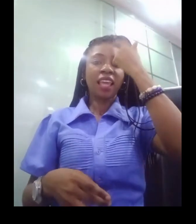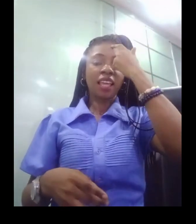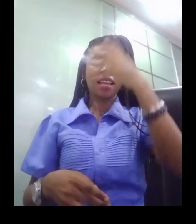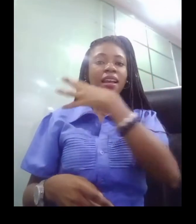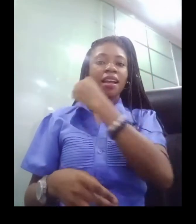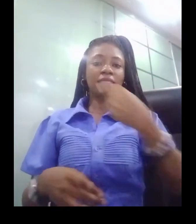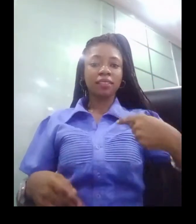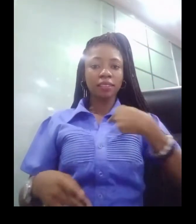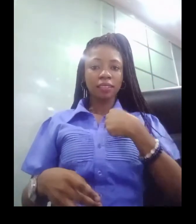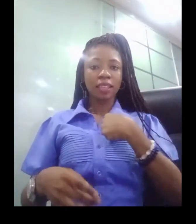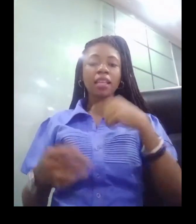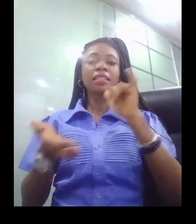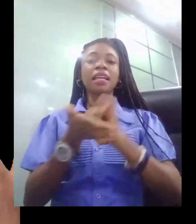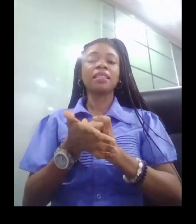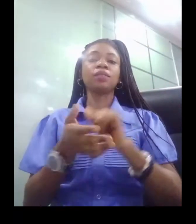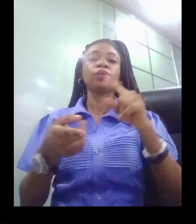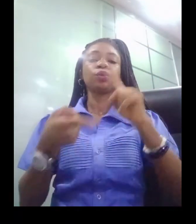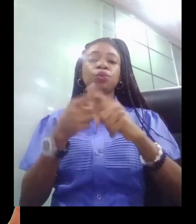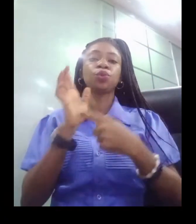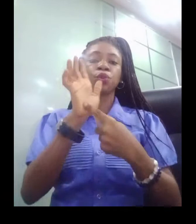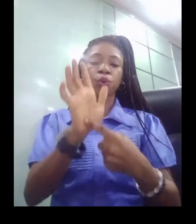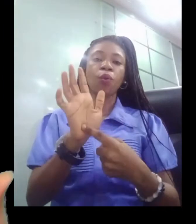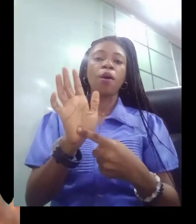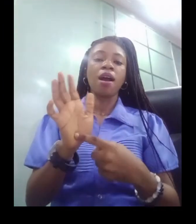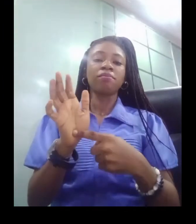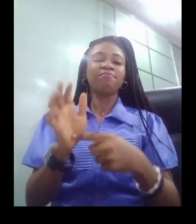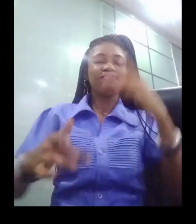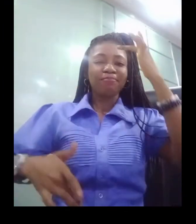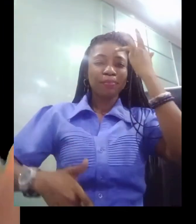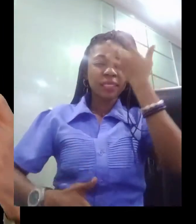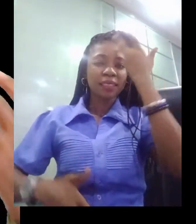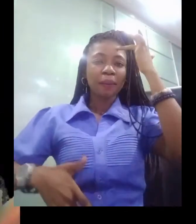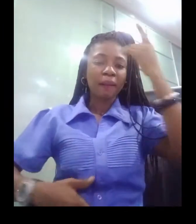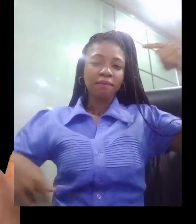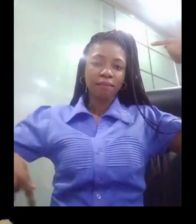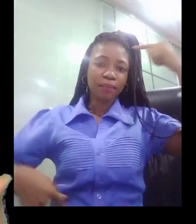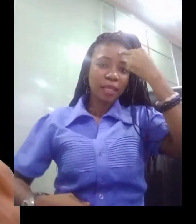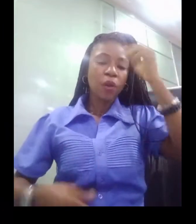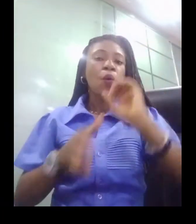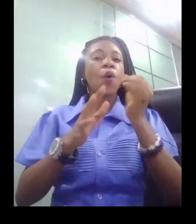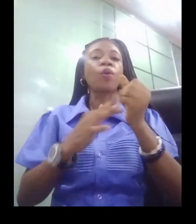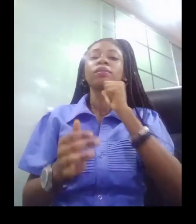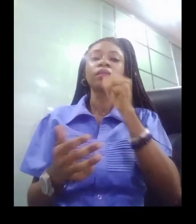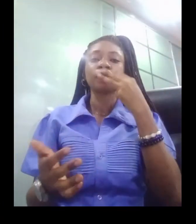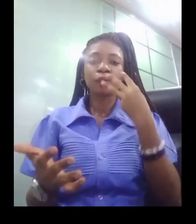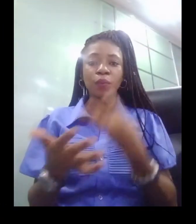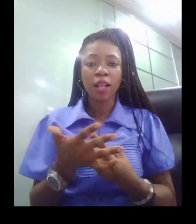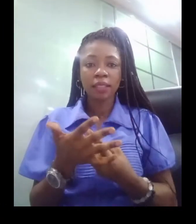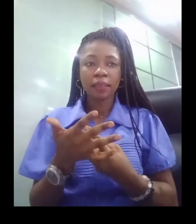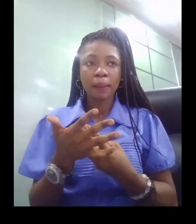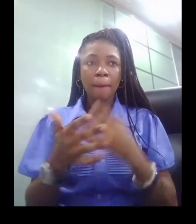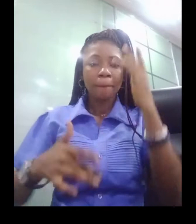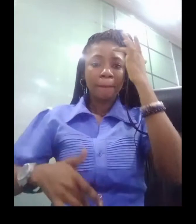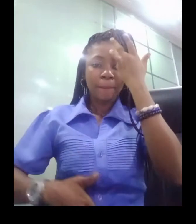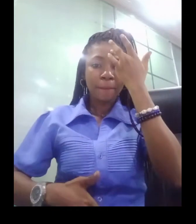head to indicate that she was still having pain or ache, or she was still not well. Pain